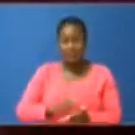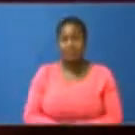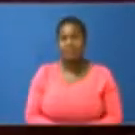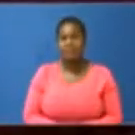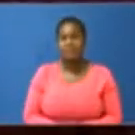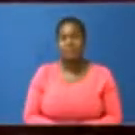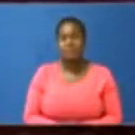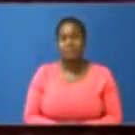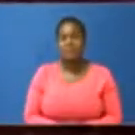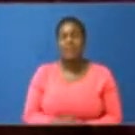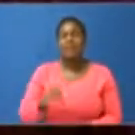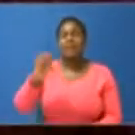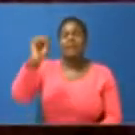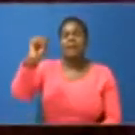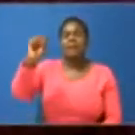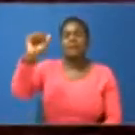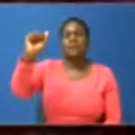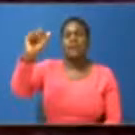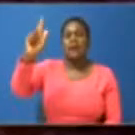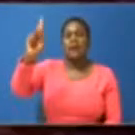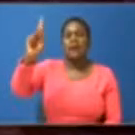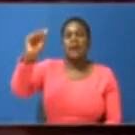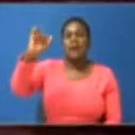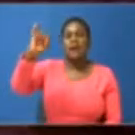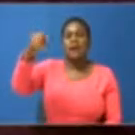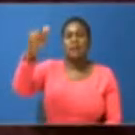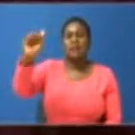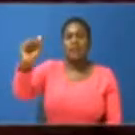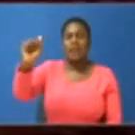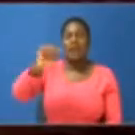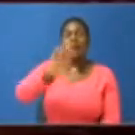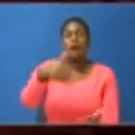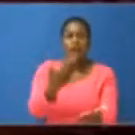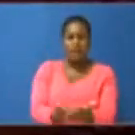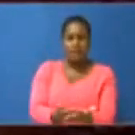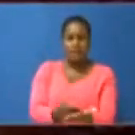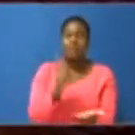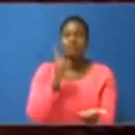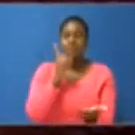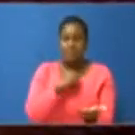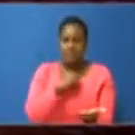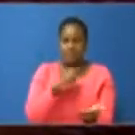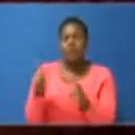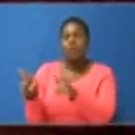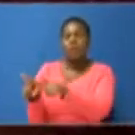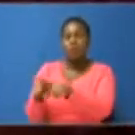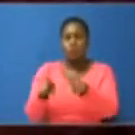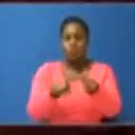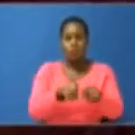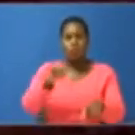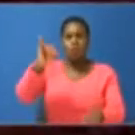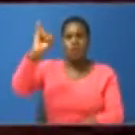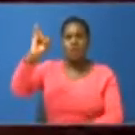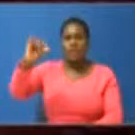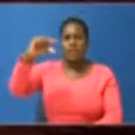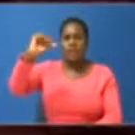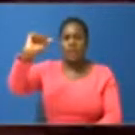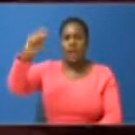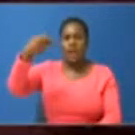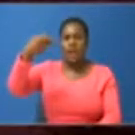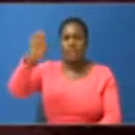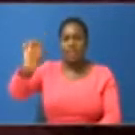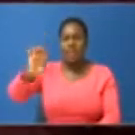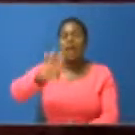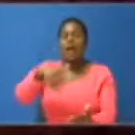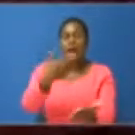uh johnson sakhaja the uda candidate is within the premises uh just like polycarpia there was a short while